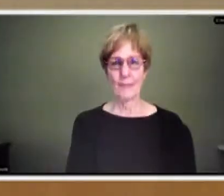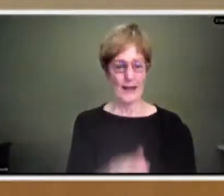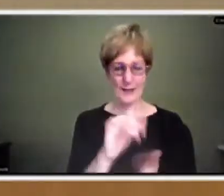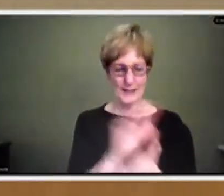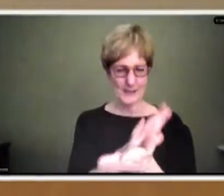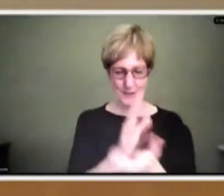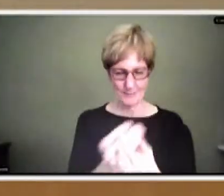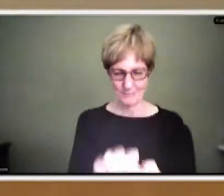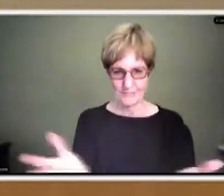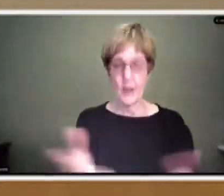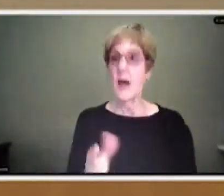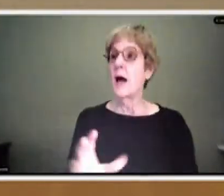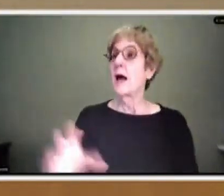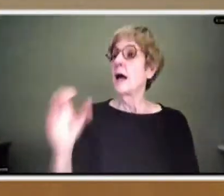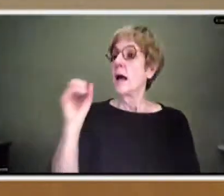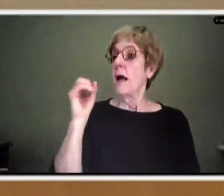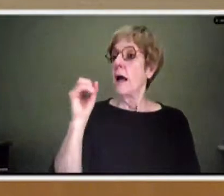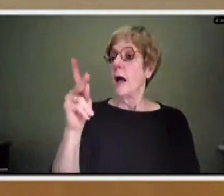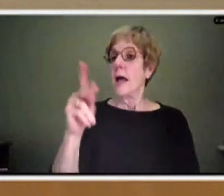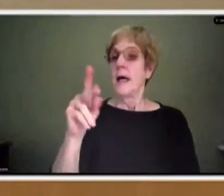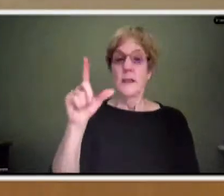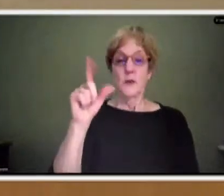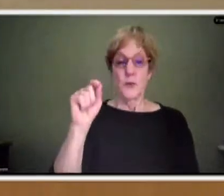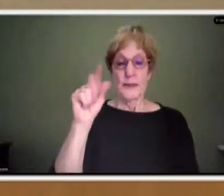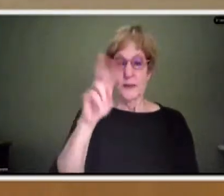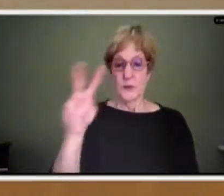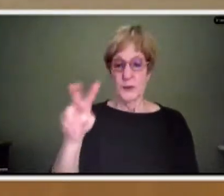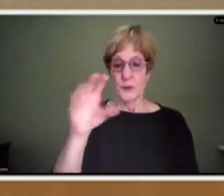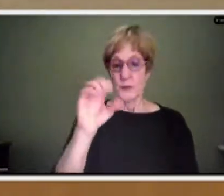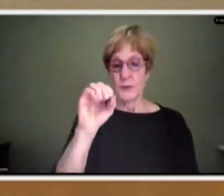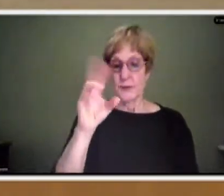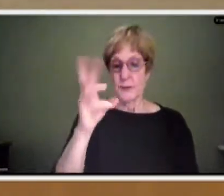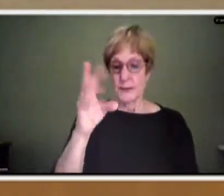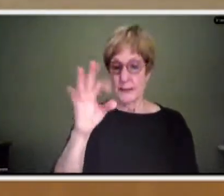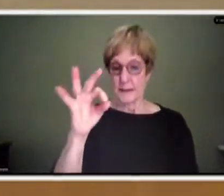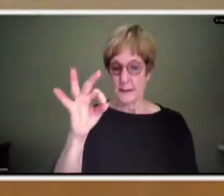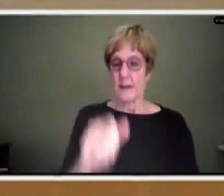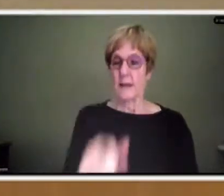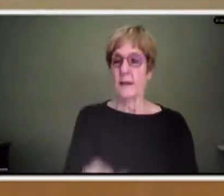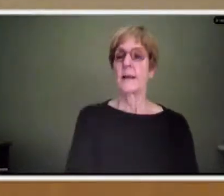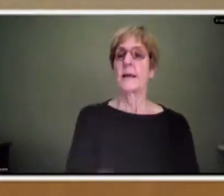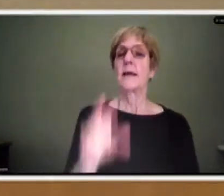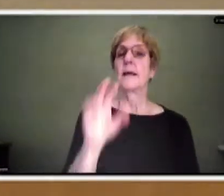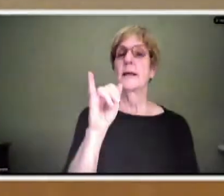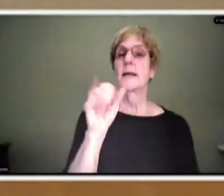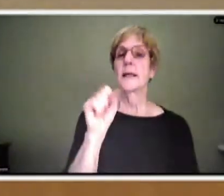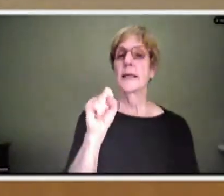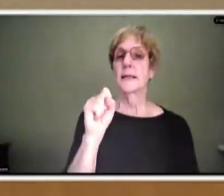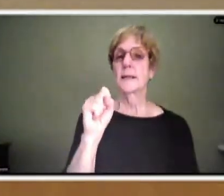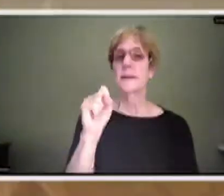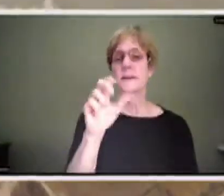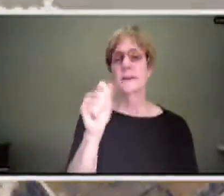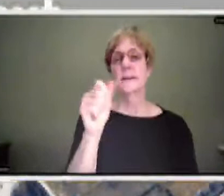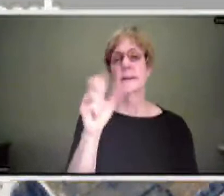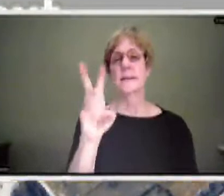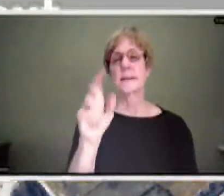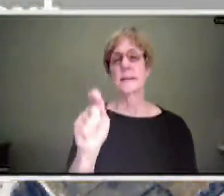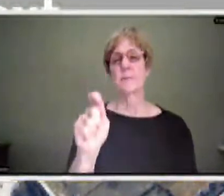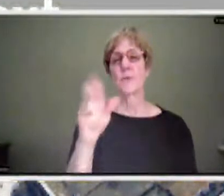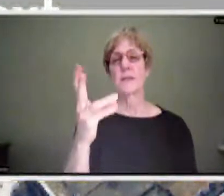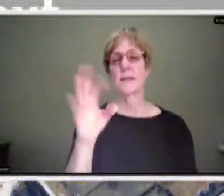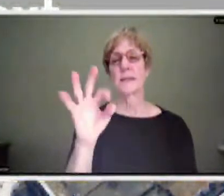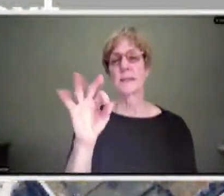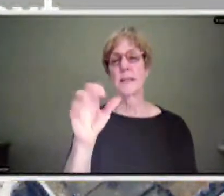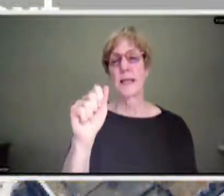All right. 2022-069, excuse me, is about 16.69 acres.